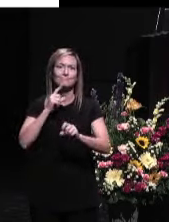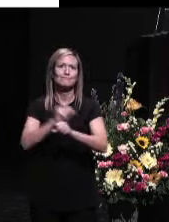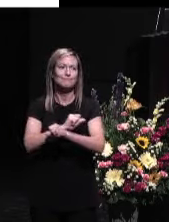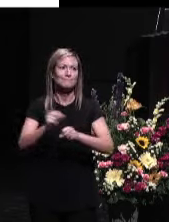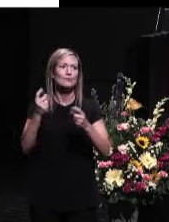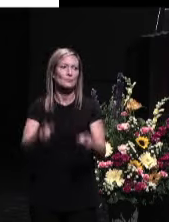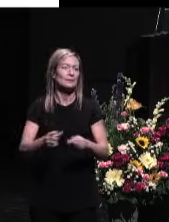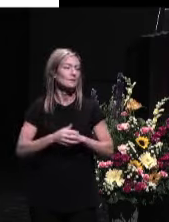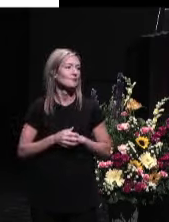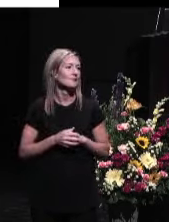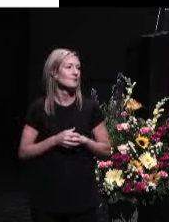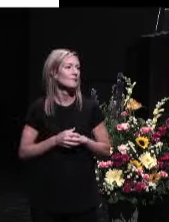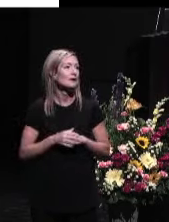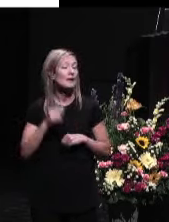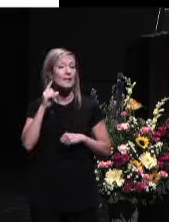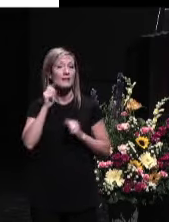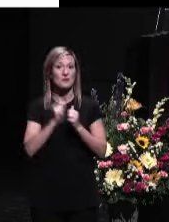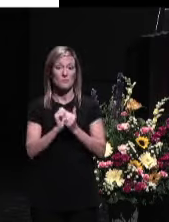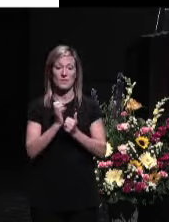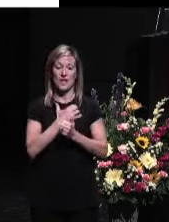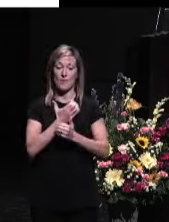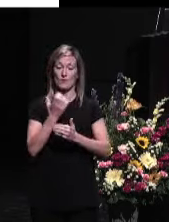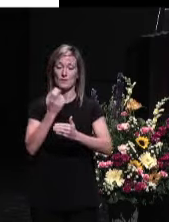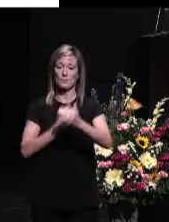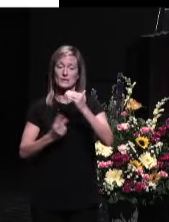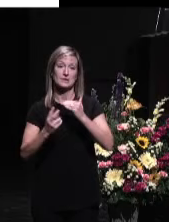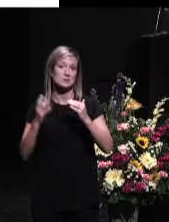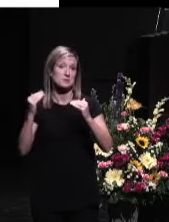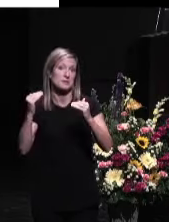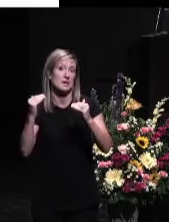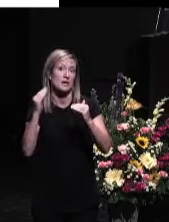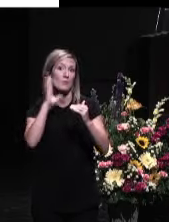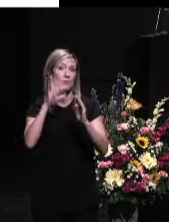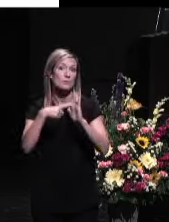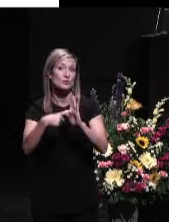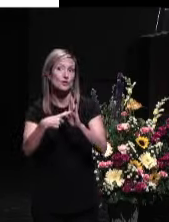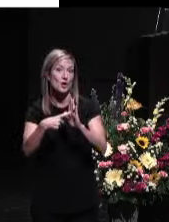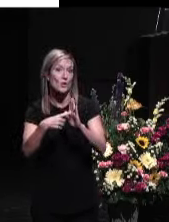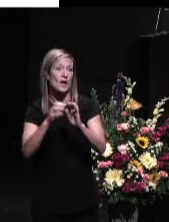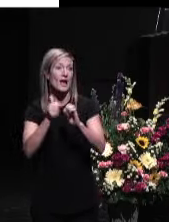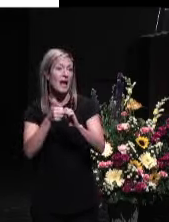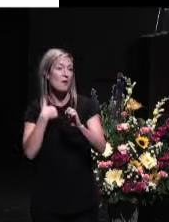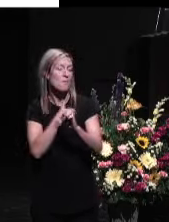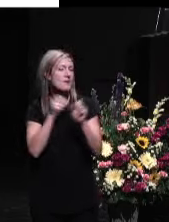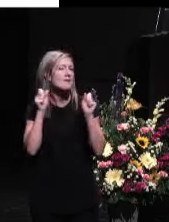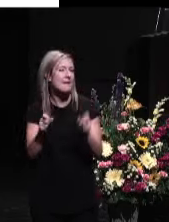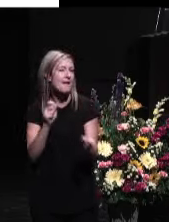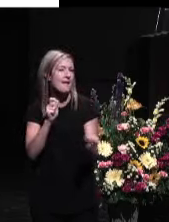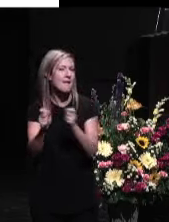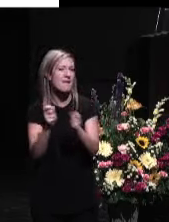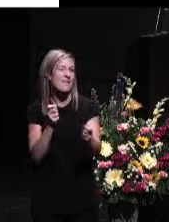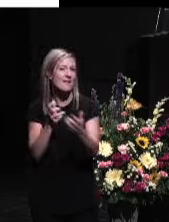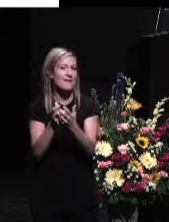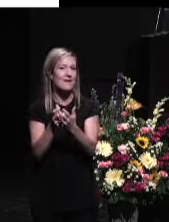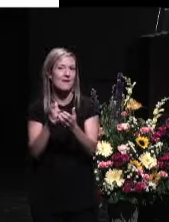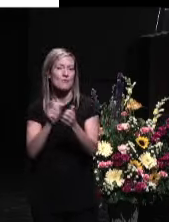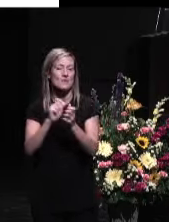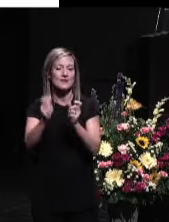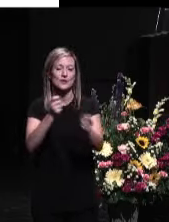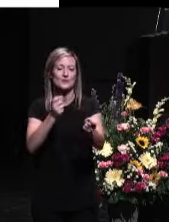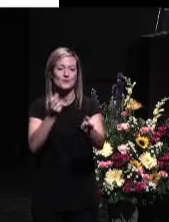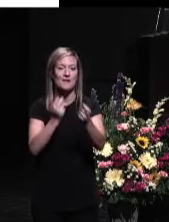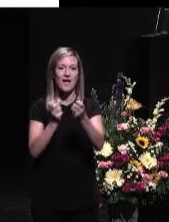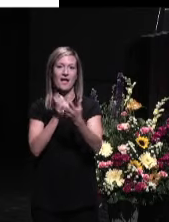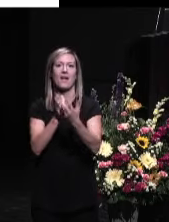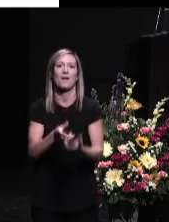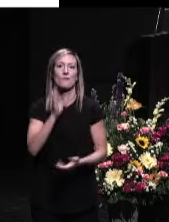in contrast to some of these predictions, we're going to show how nimble and how agile we are in terms of a lot of the changes that are underway.